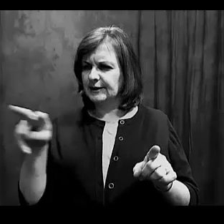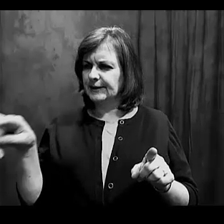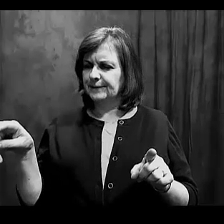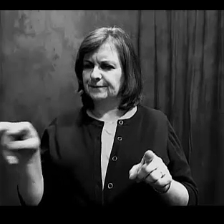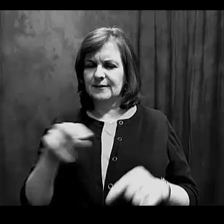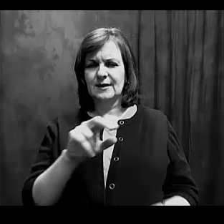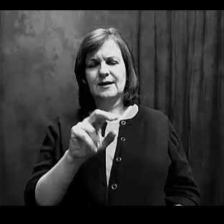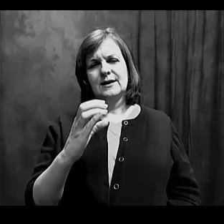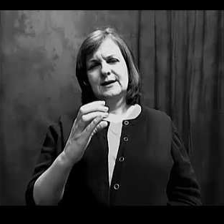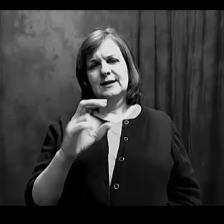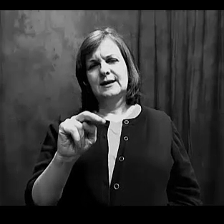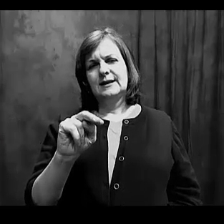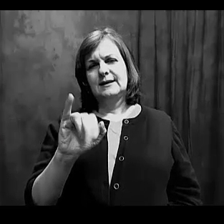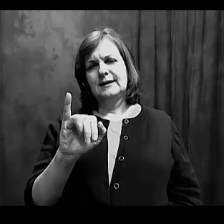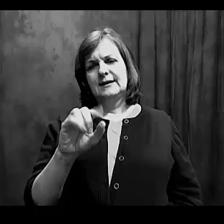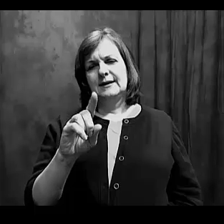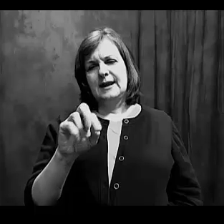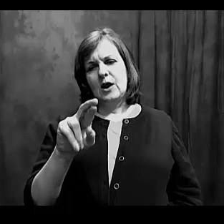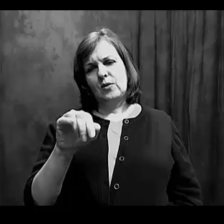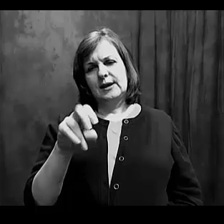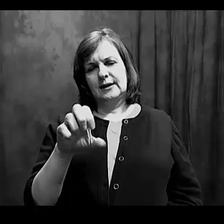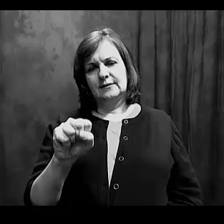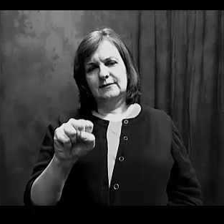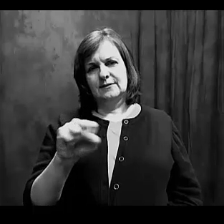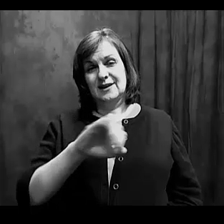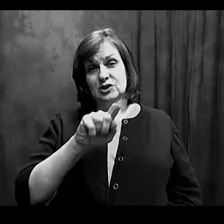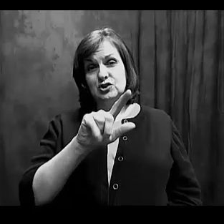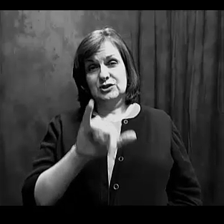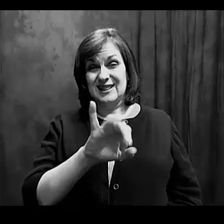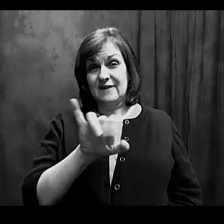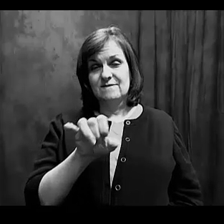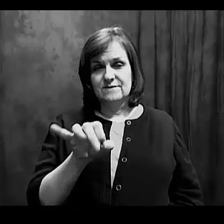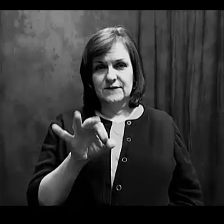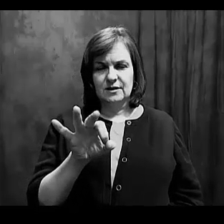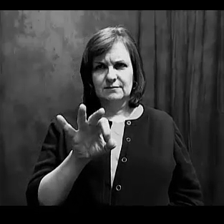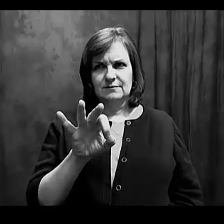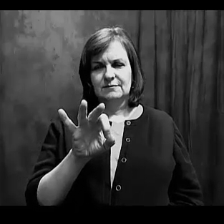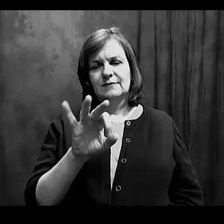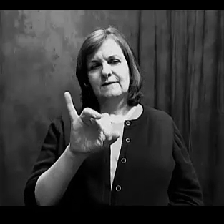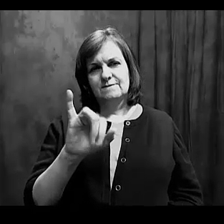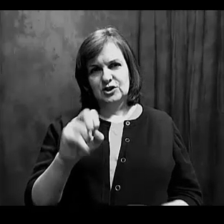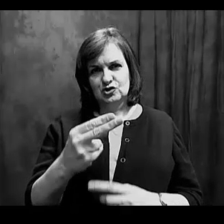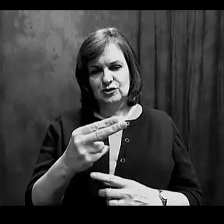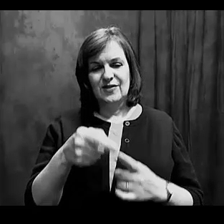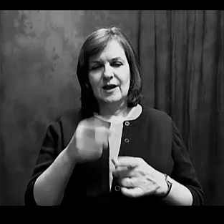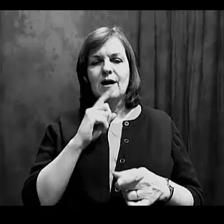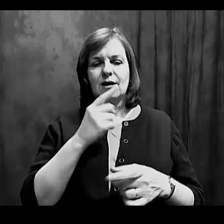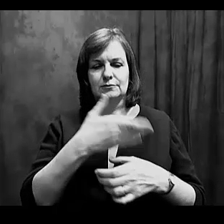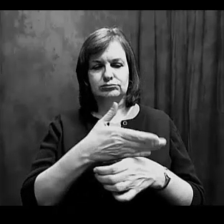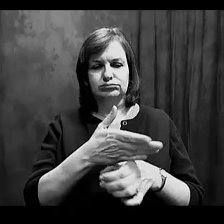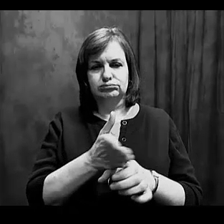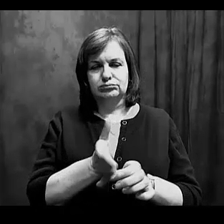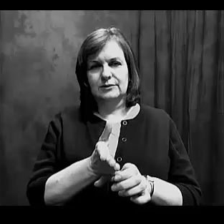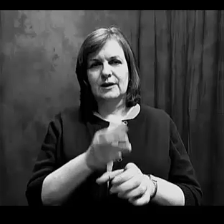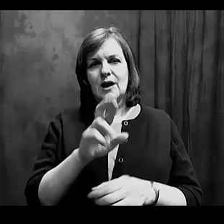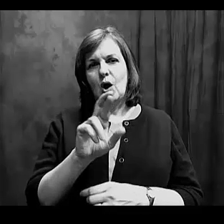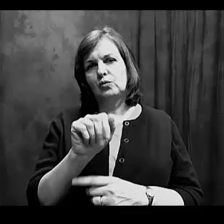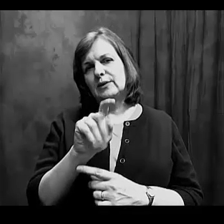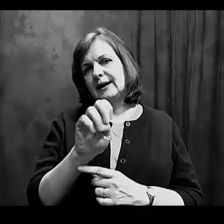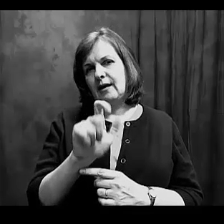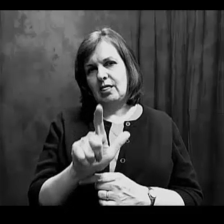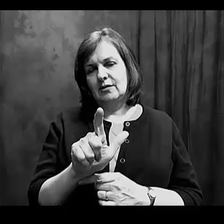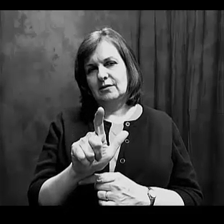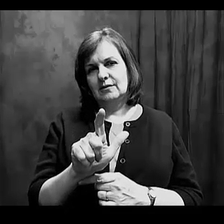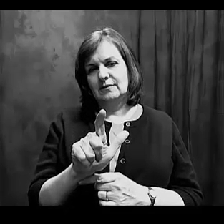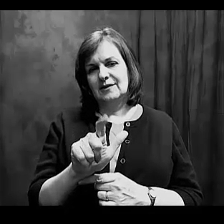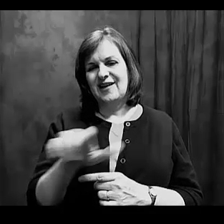guys, we have our cnidarians, our jellyfish that we mentioned. We said that they were radial.